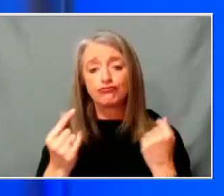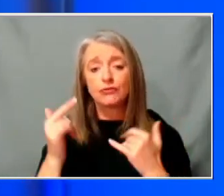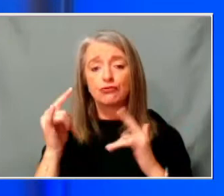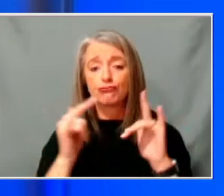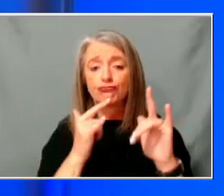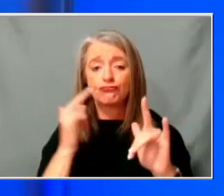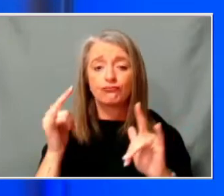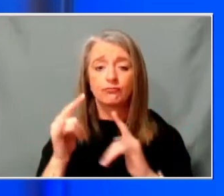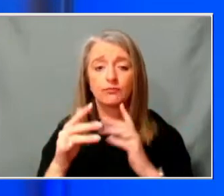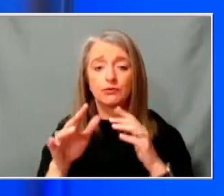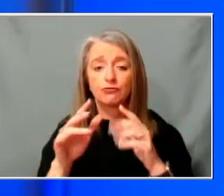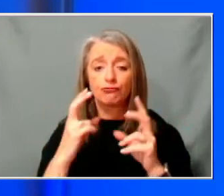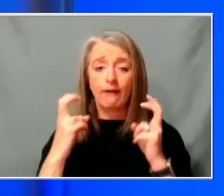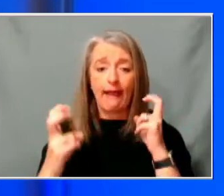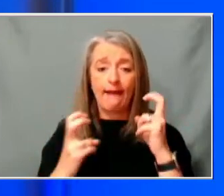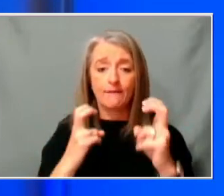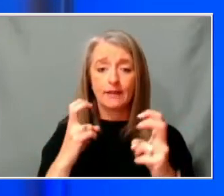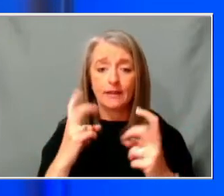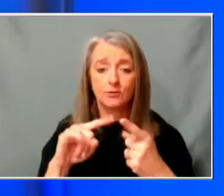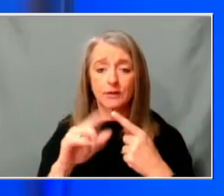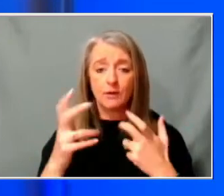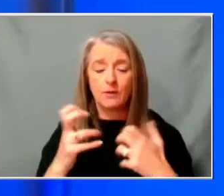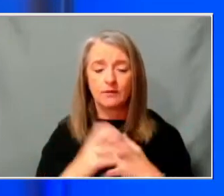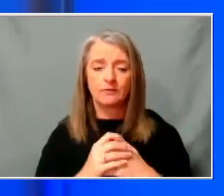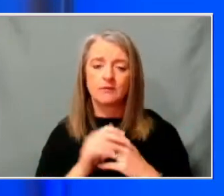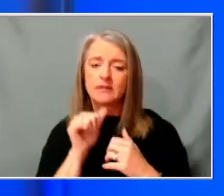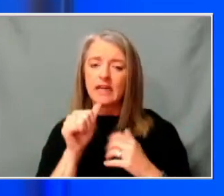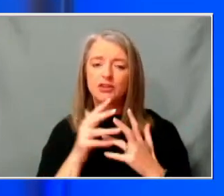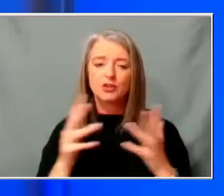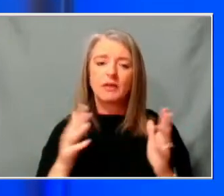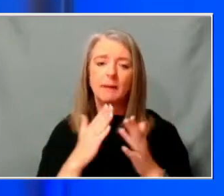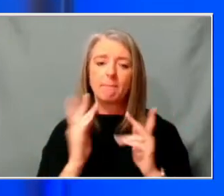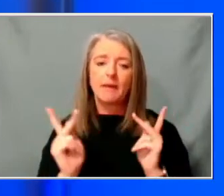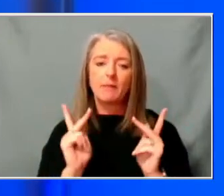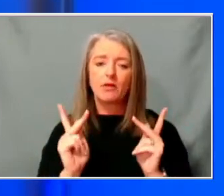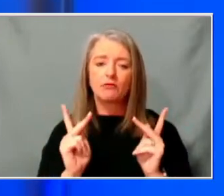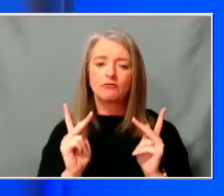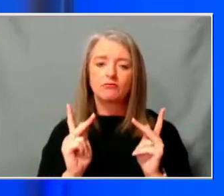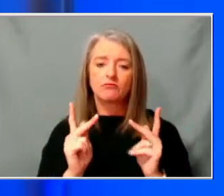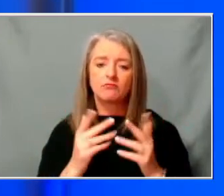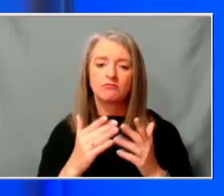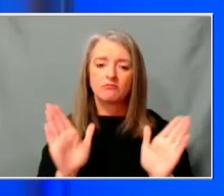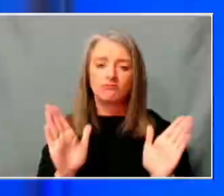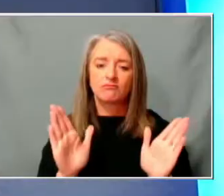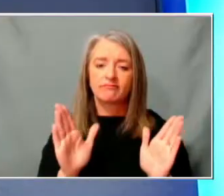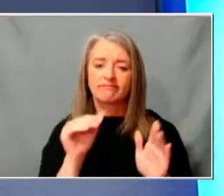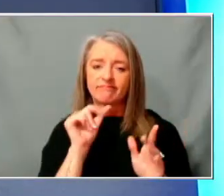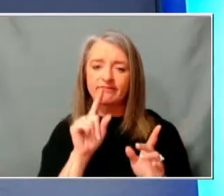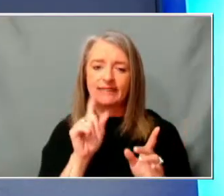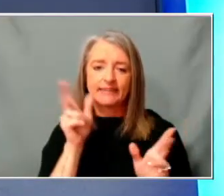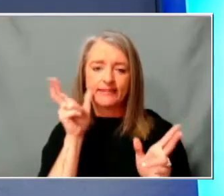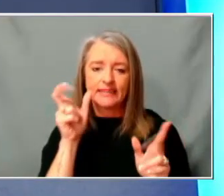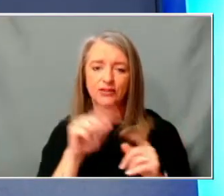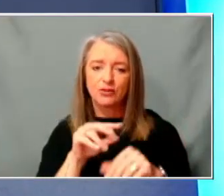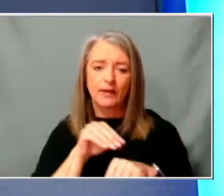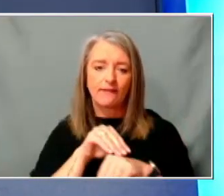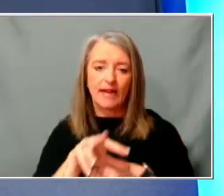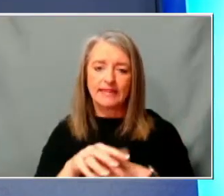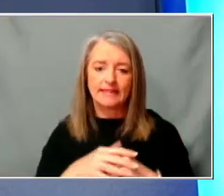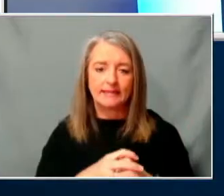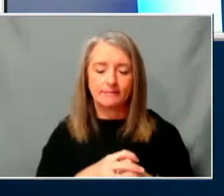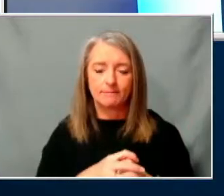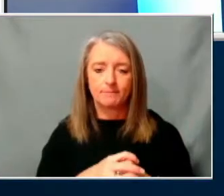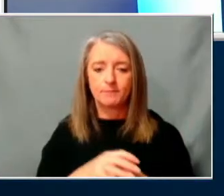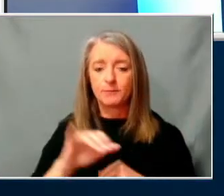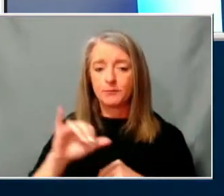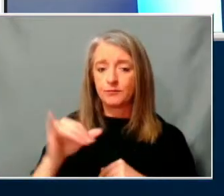So I'm not sure too many people in general were taking heed to those advisories. I want to toss it back out to Jess